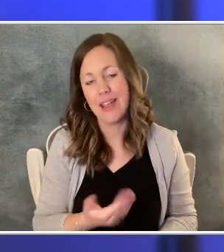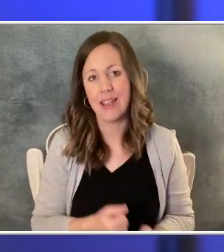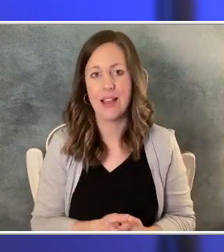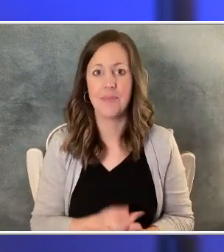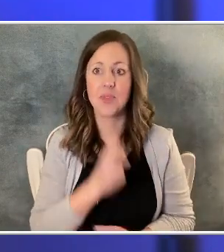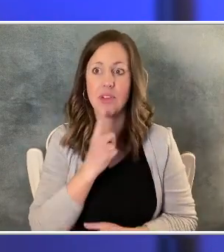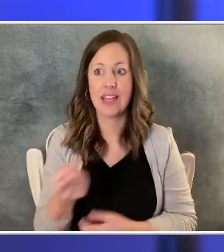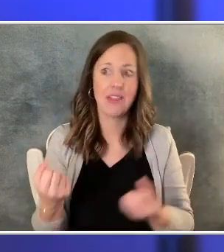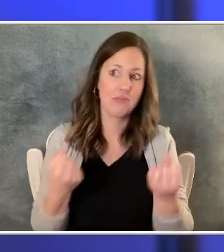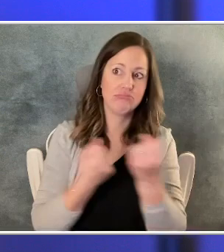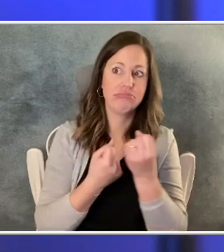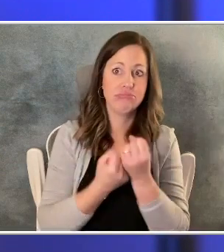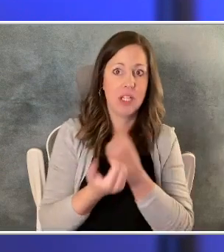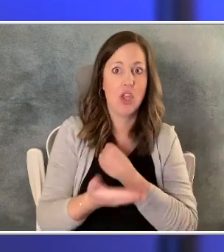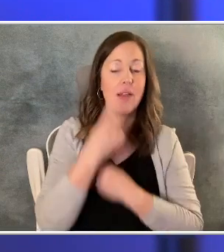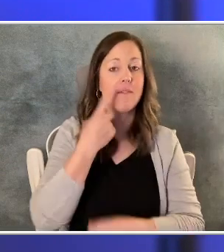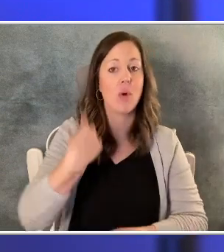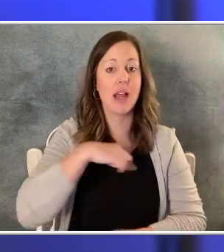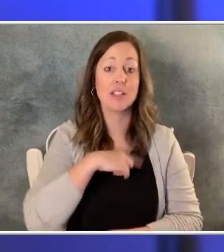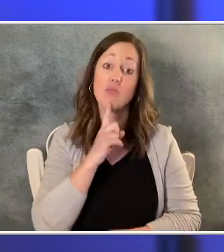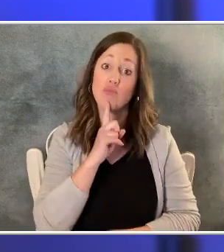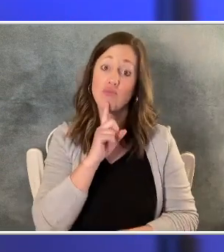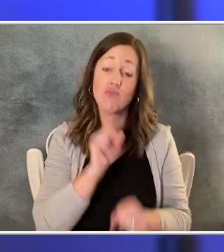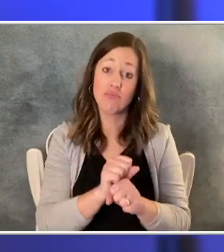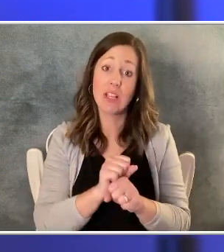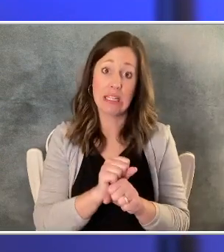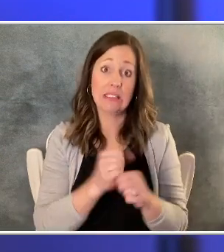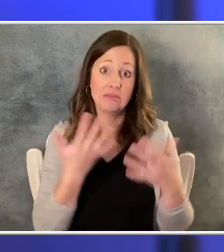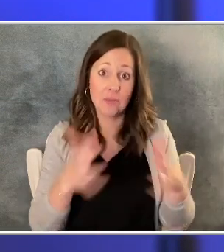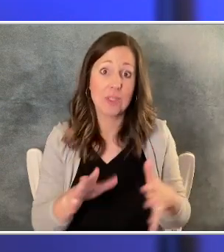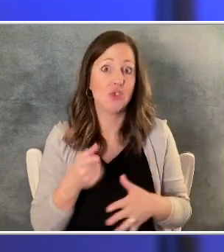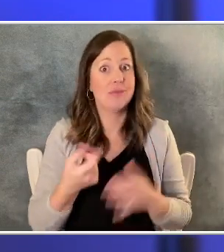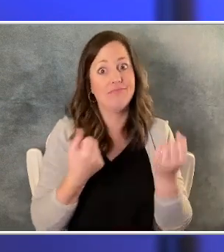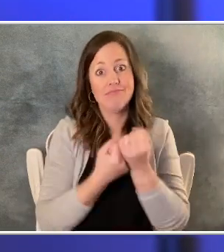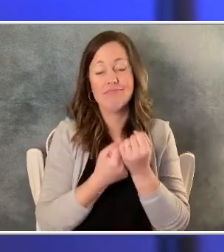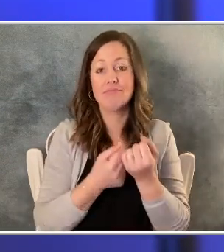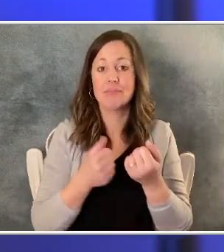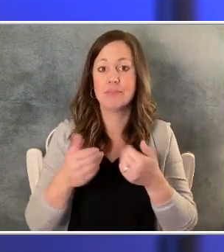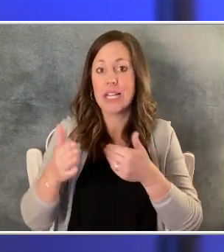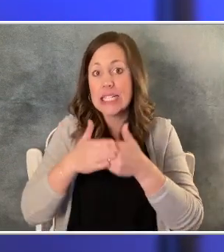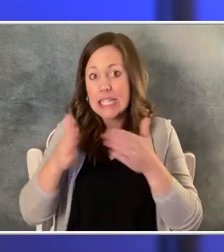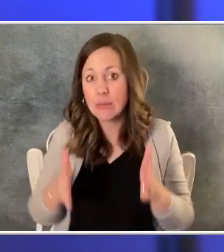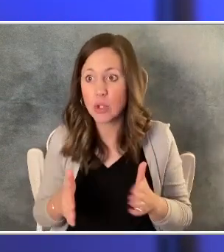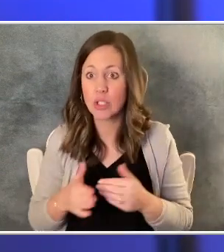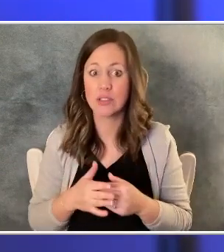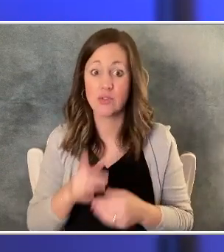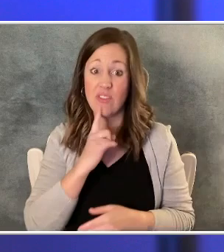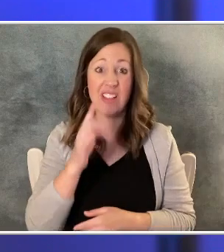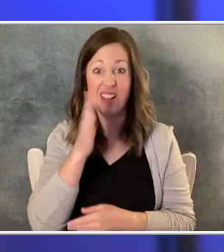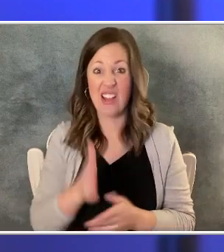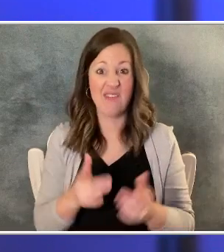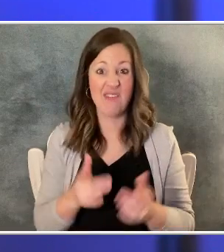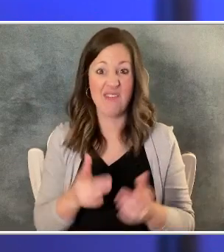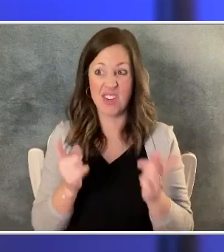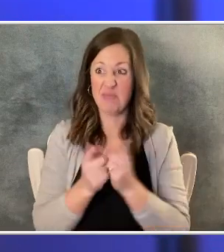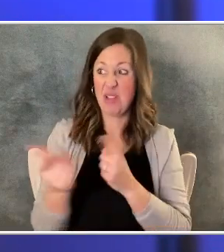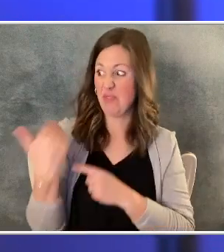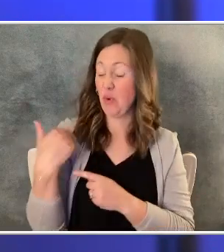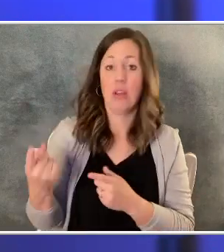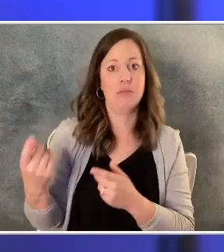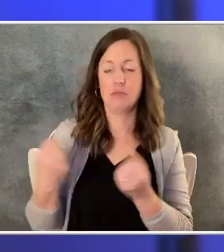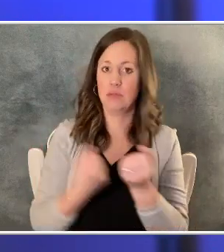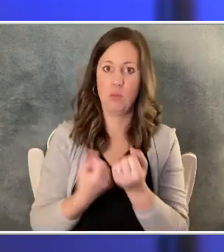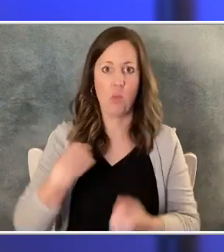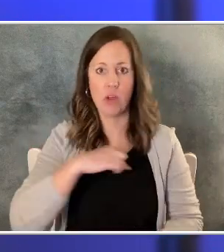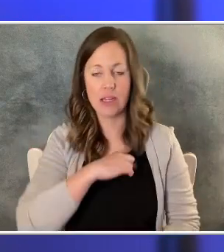us, and they truly have been. So many people, our neighbors that we had never really met, were there for us.